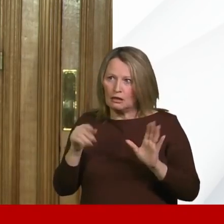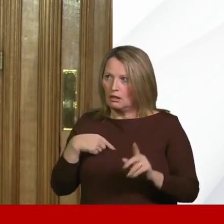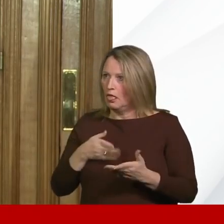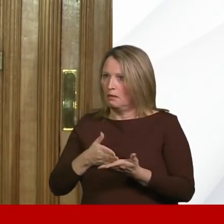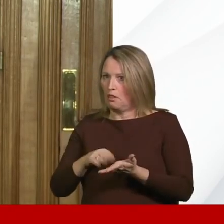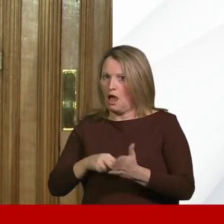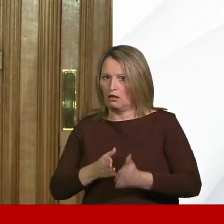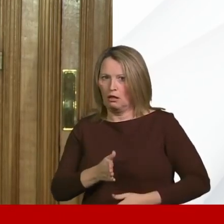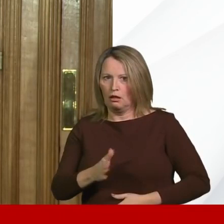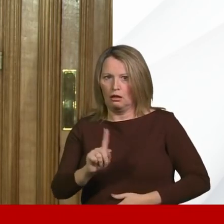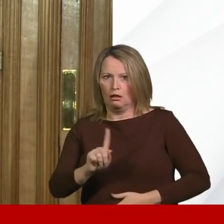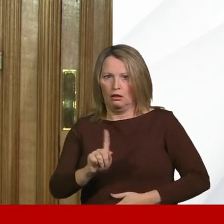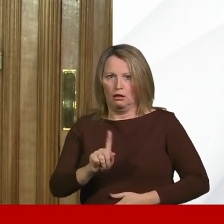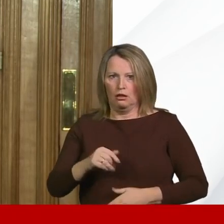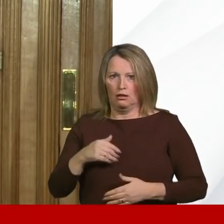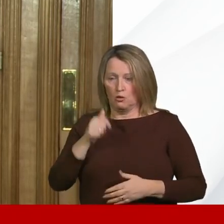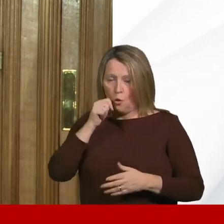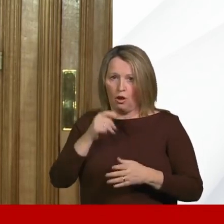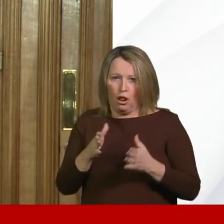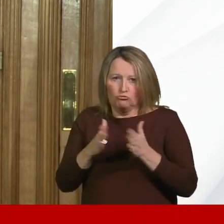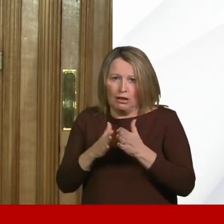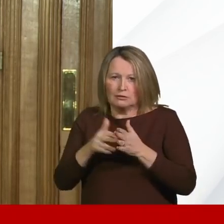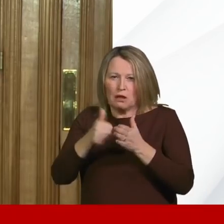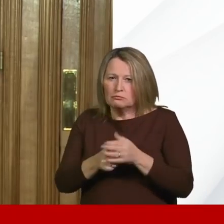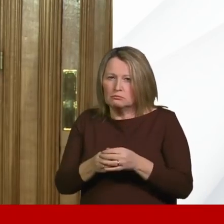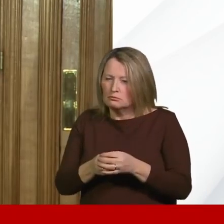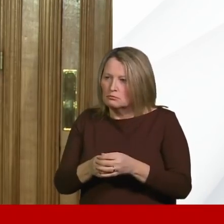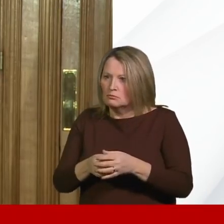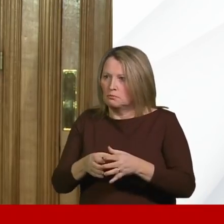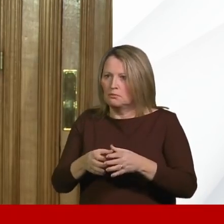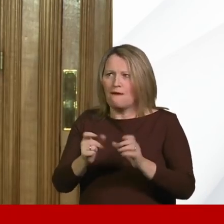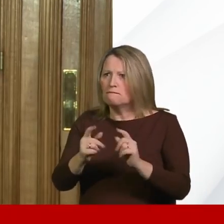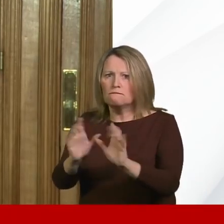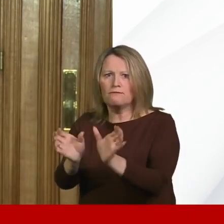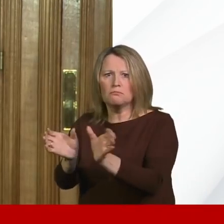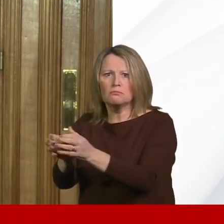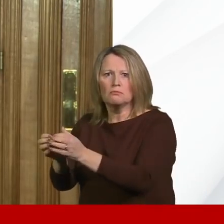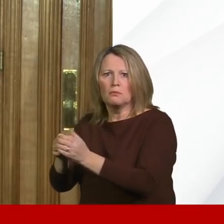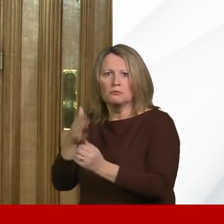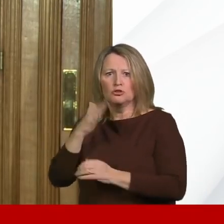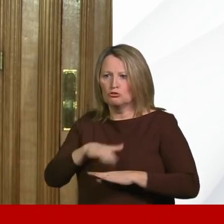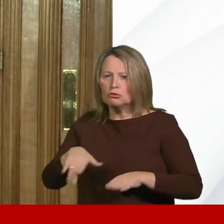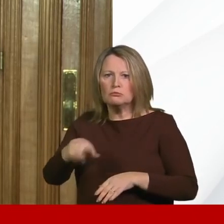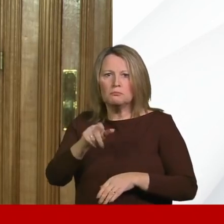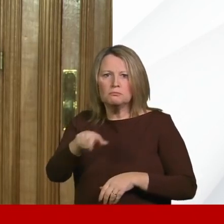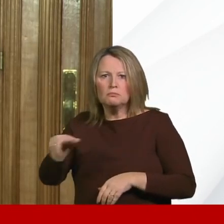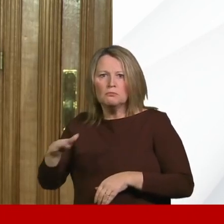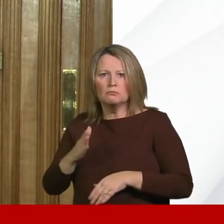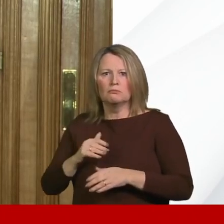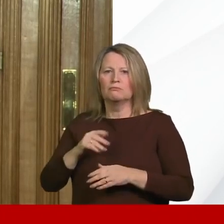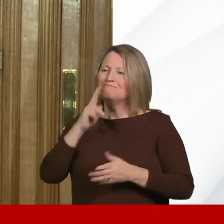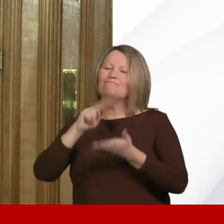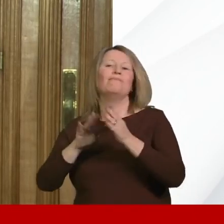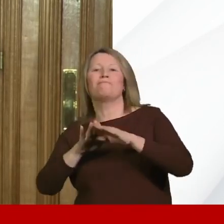being continuously looked after by schools, there may be an overall reduction in the number of schools who are providing any kind